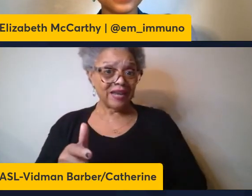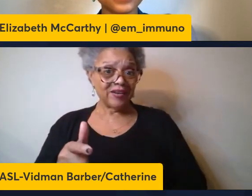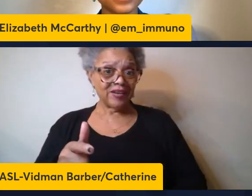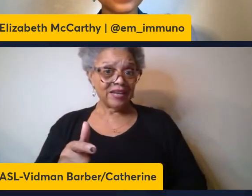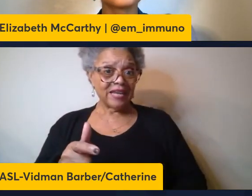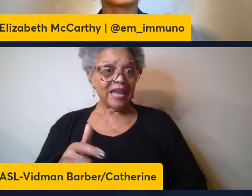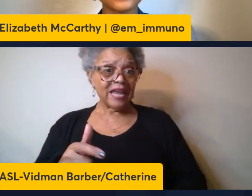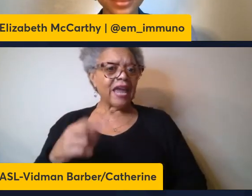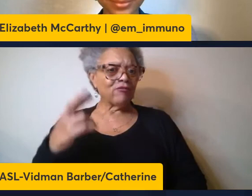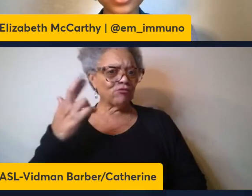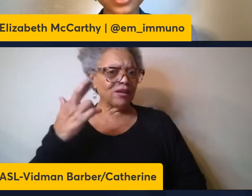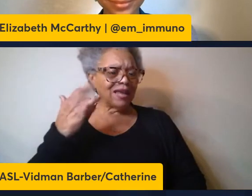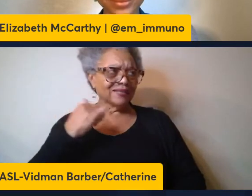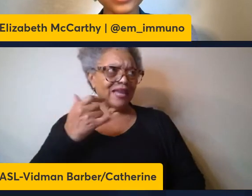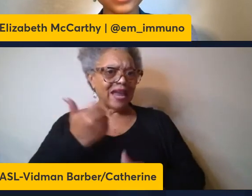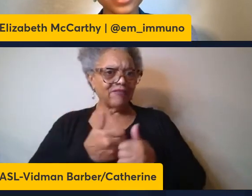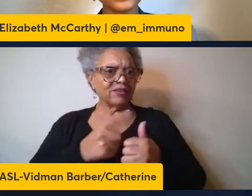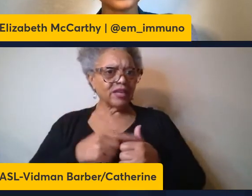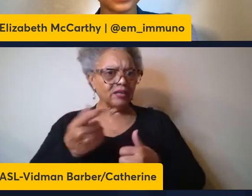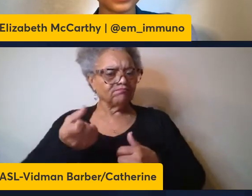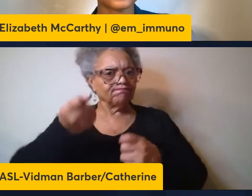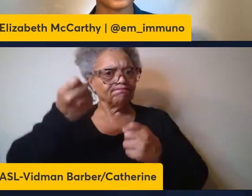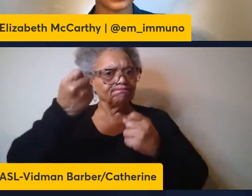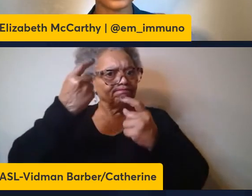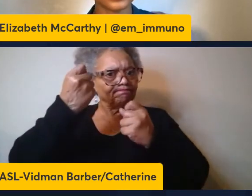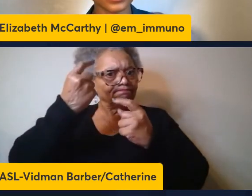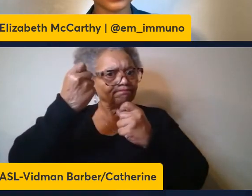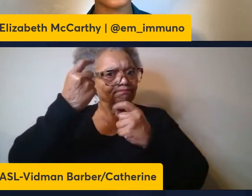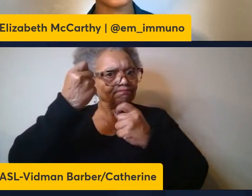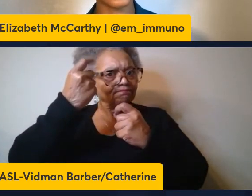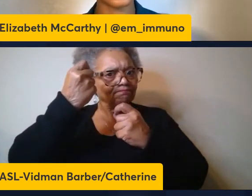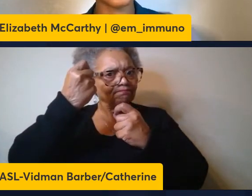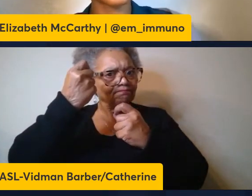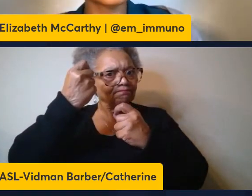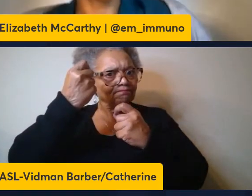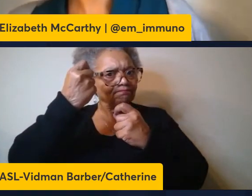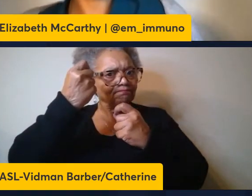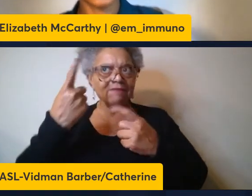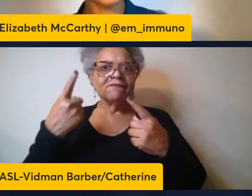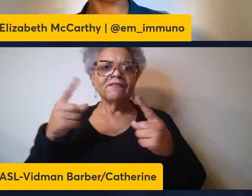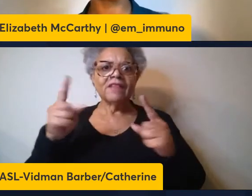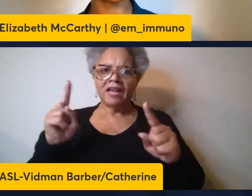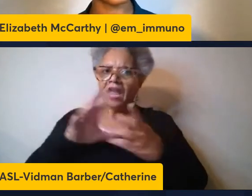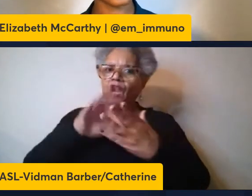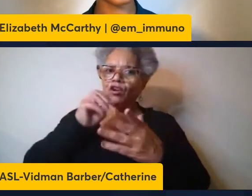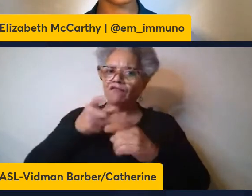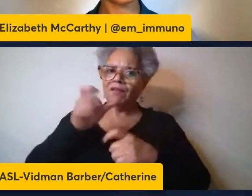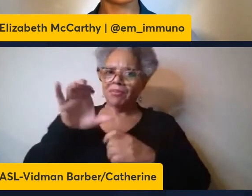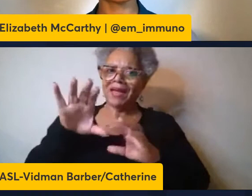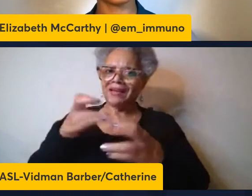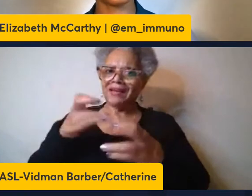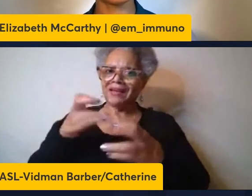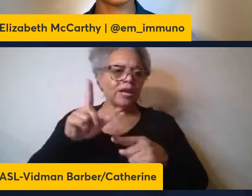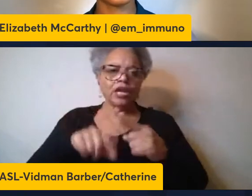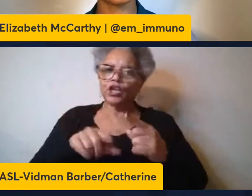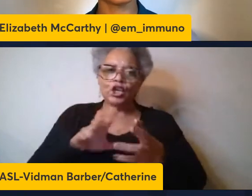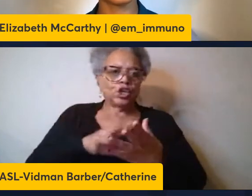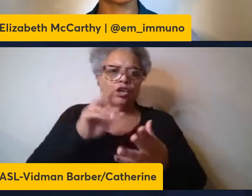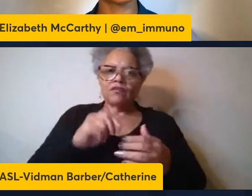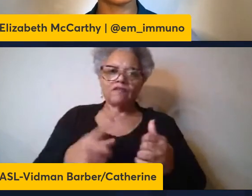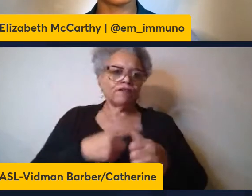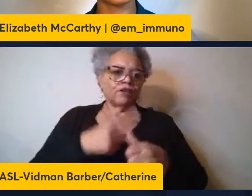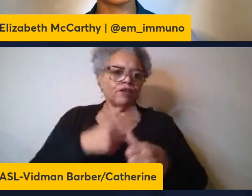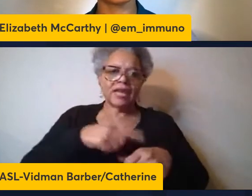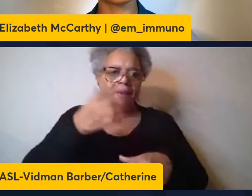was clicking, and I could finally learn from that class what I couldn't learn from the first time because I was